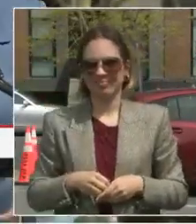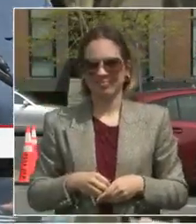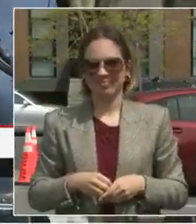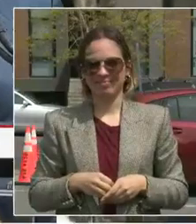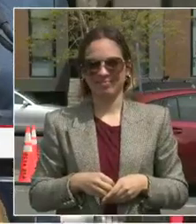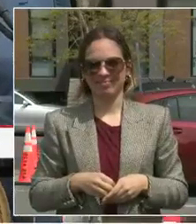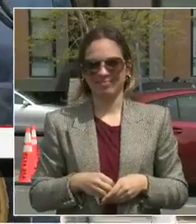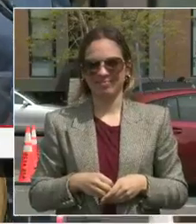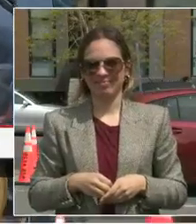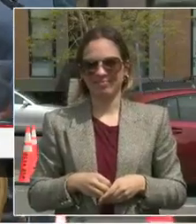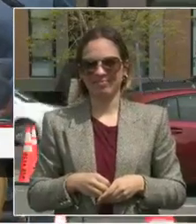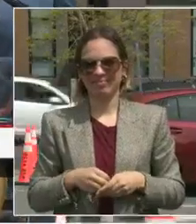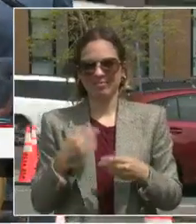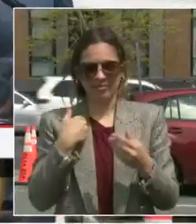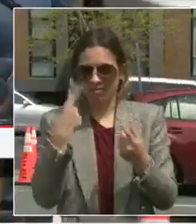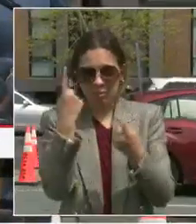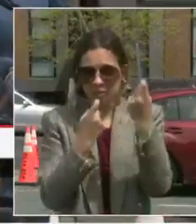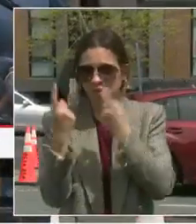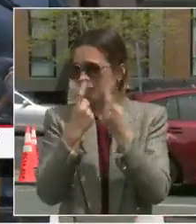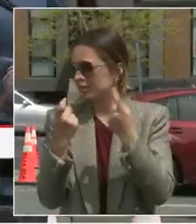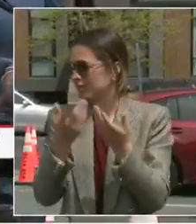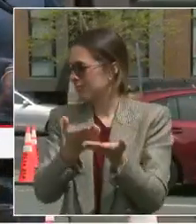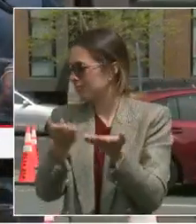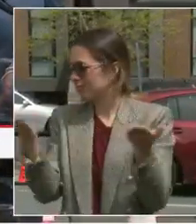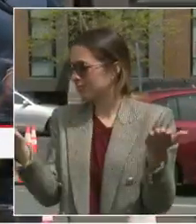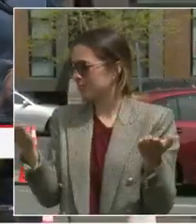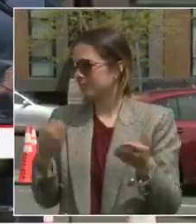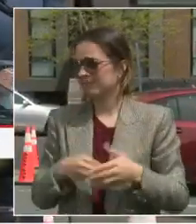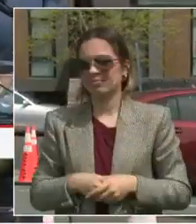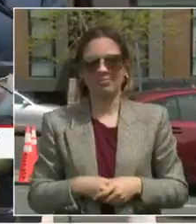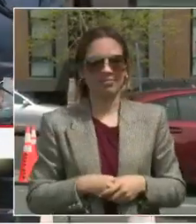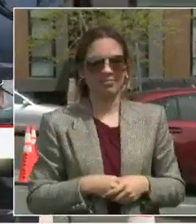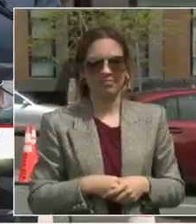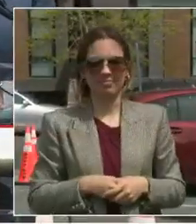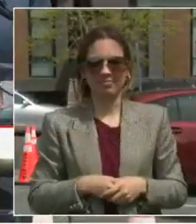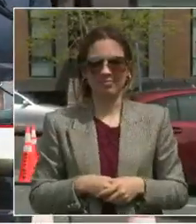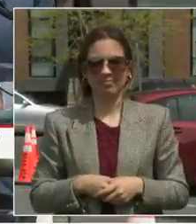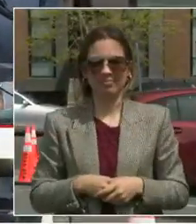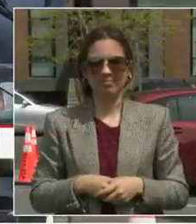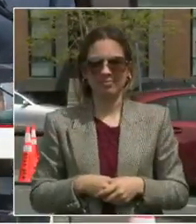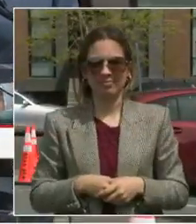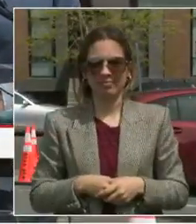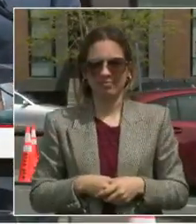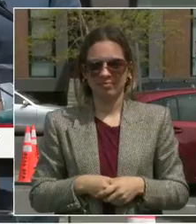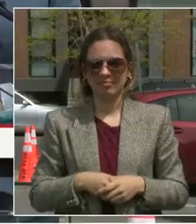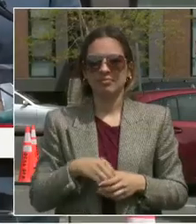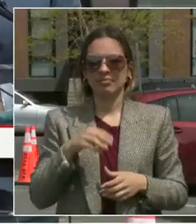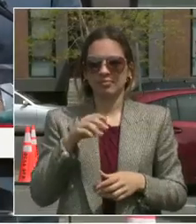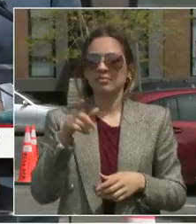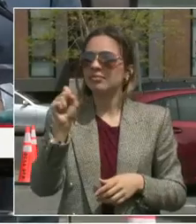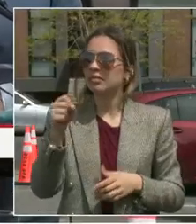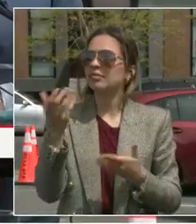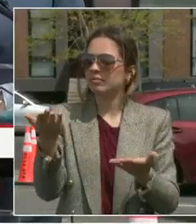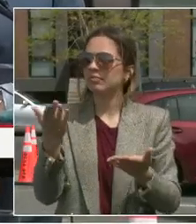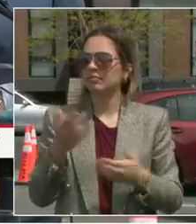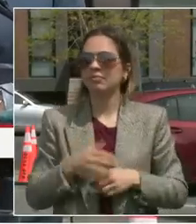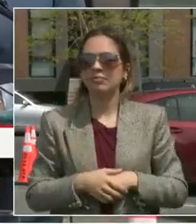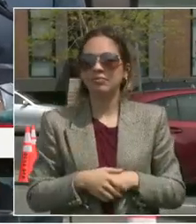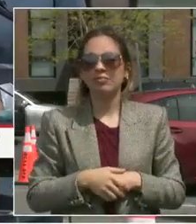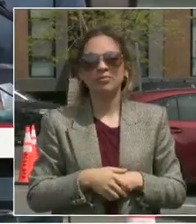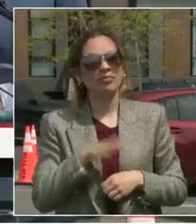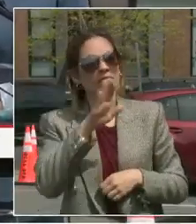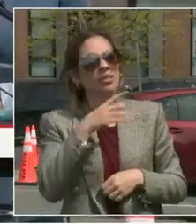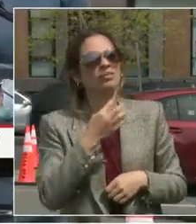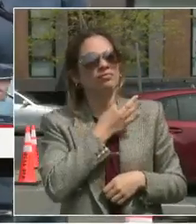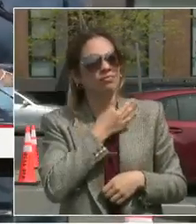for any questions. Yes, Mark. one, I'm wondering, we don't have the